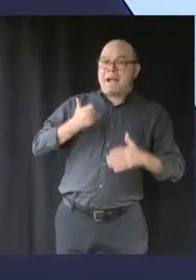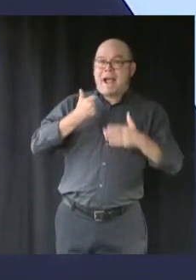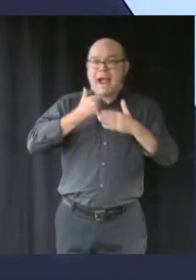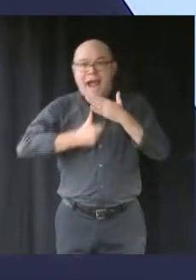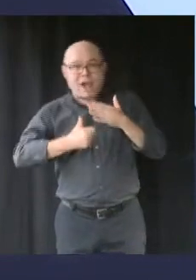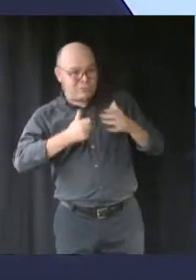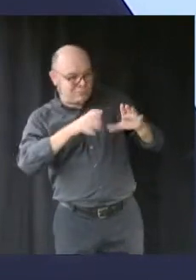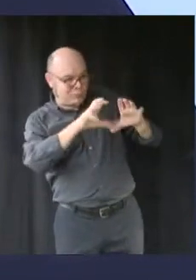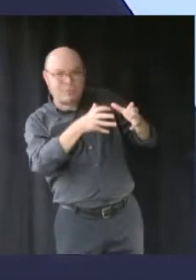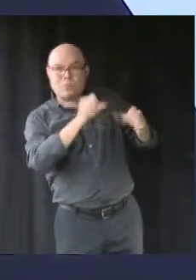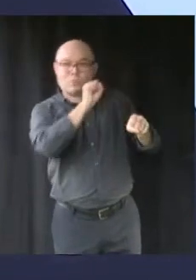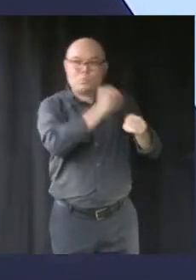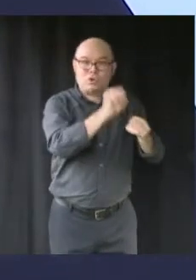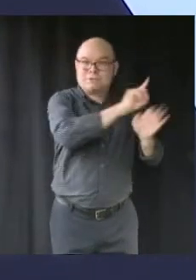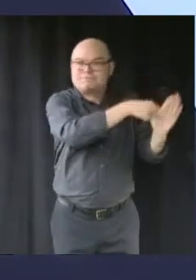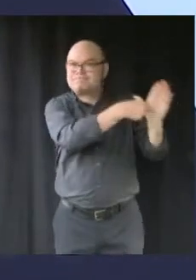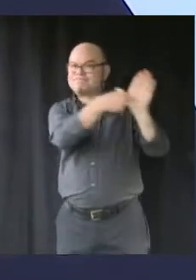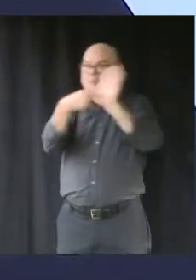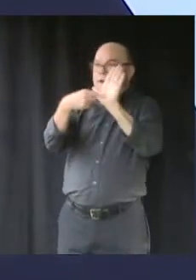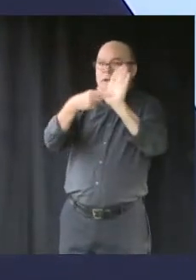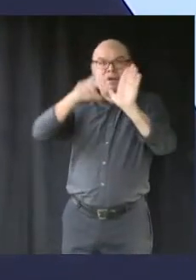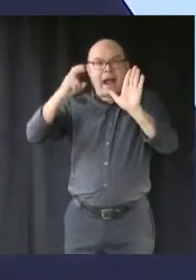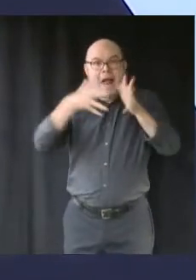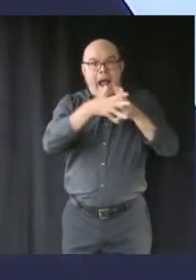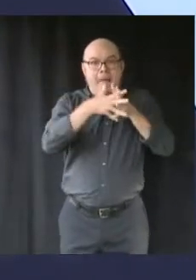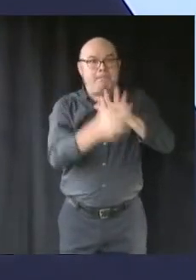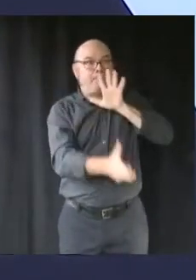is back. The President